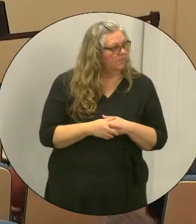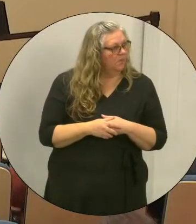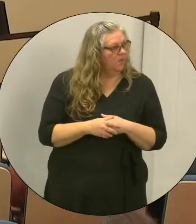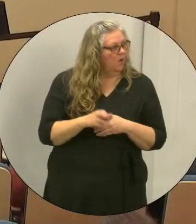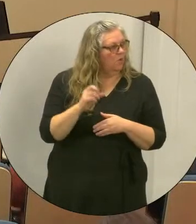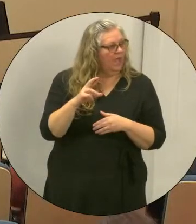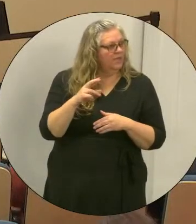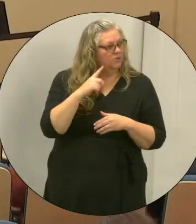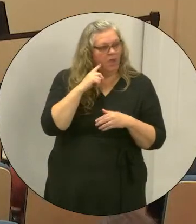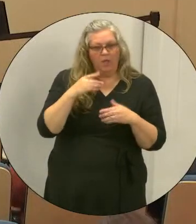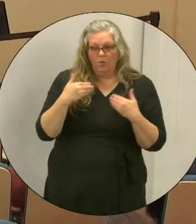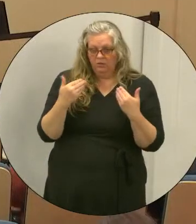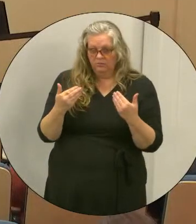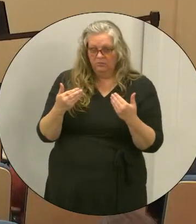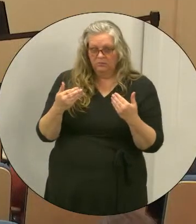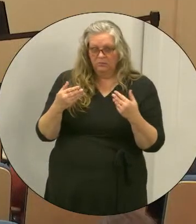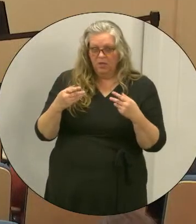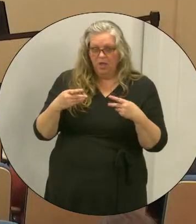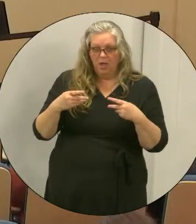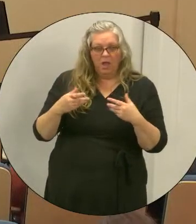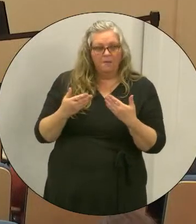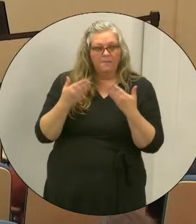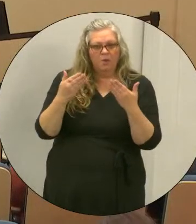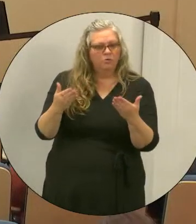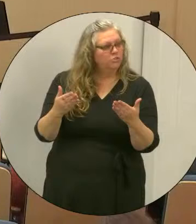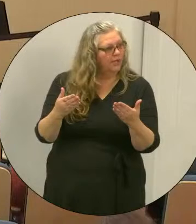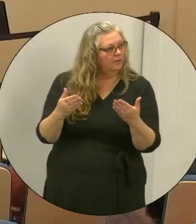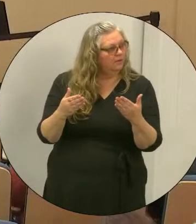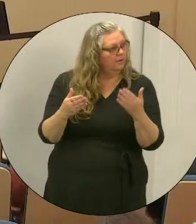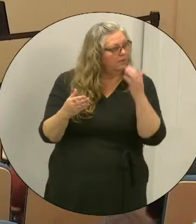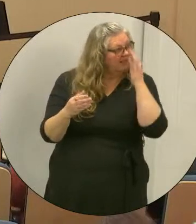I have Trustee Esparza-Straffagan.